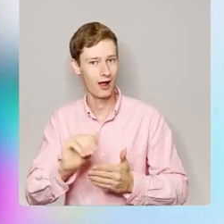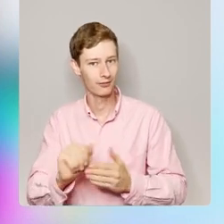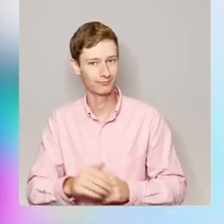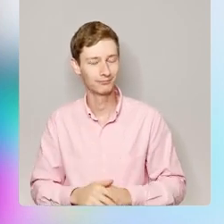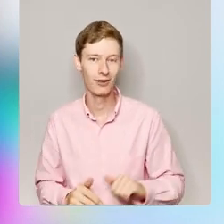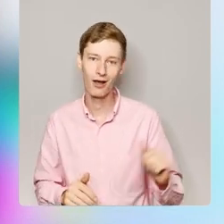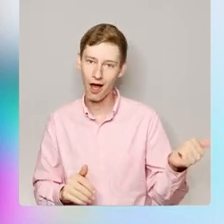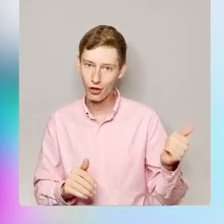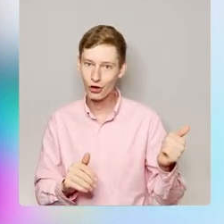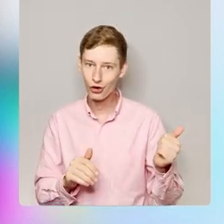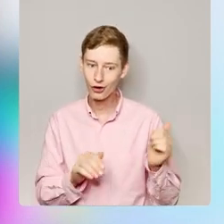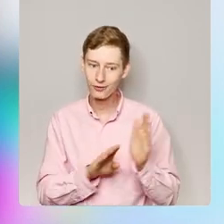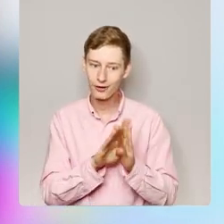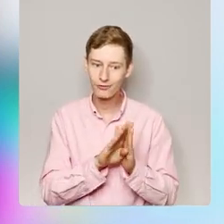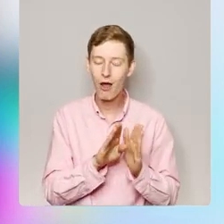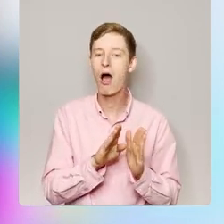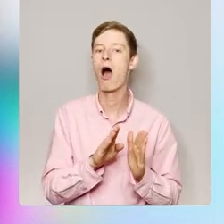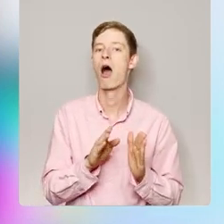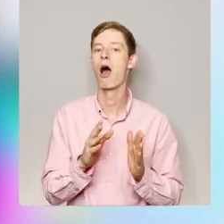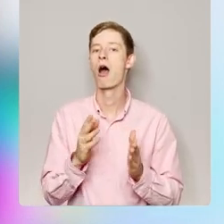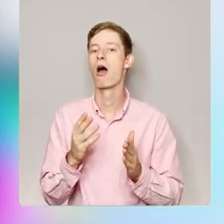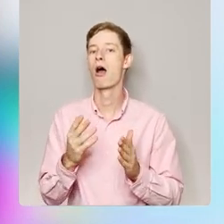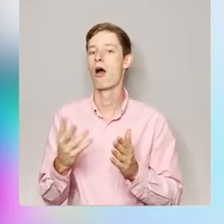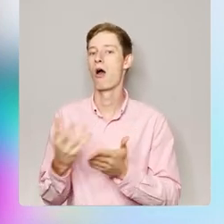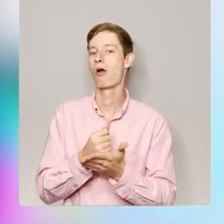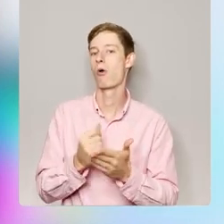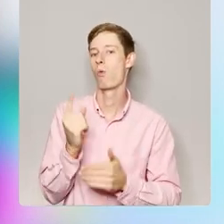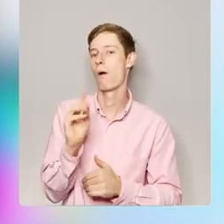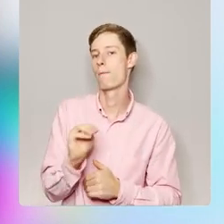And then we have some devs that have done it in as little as 3 days as well.